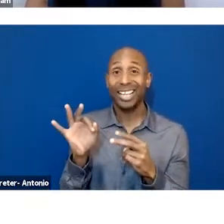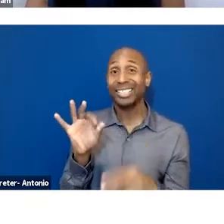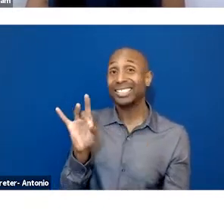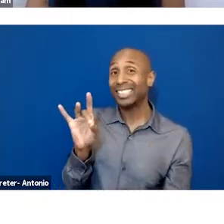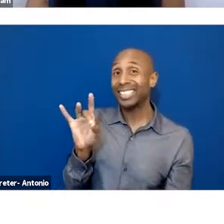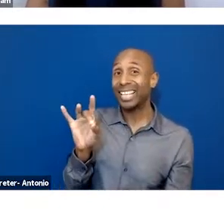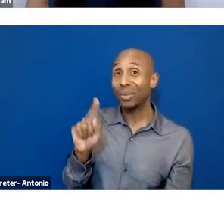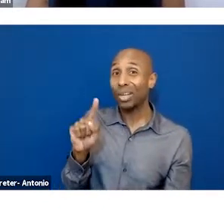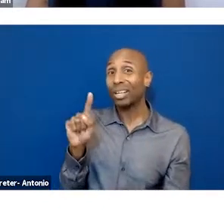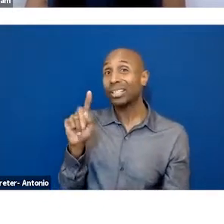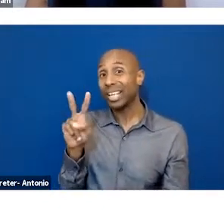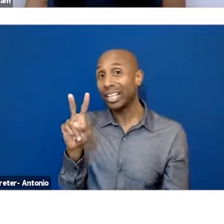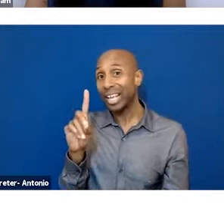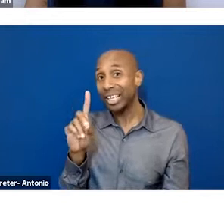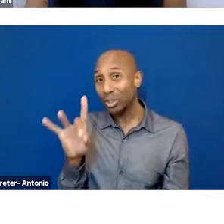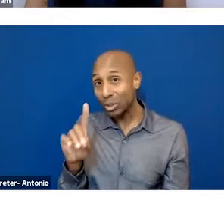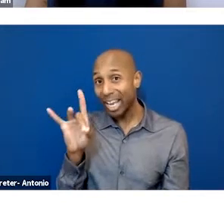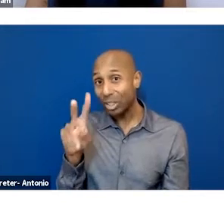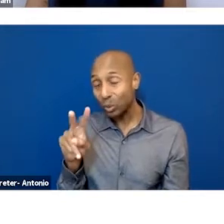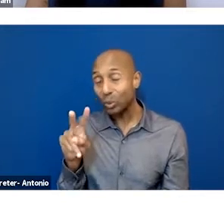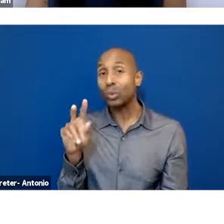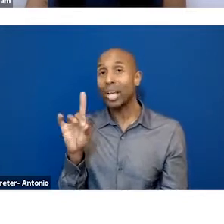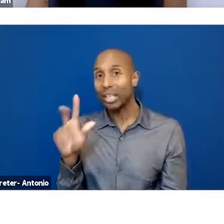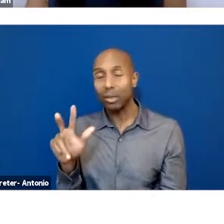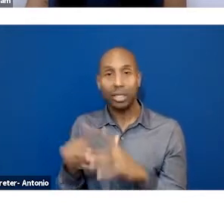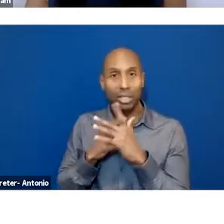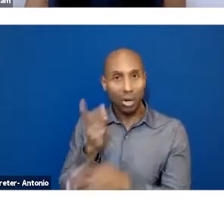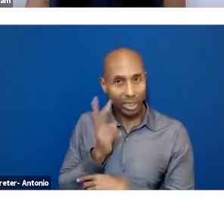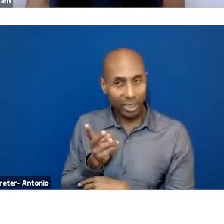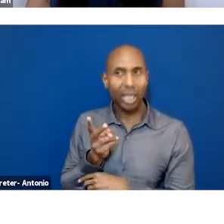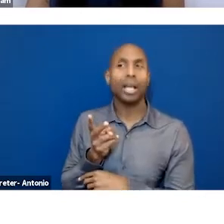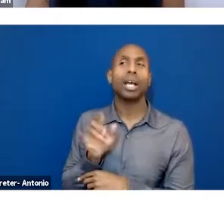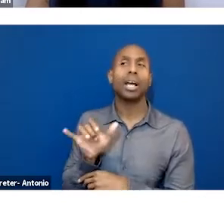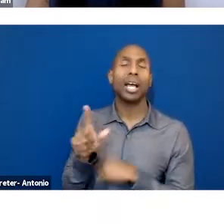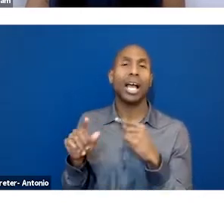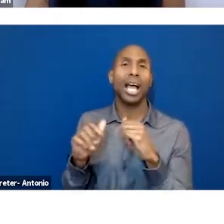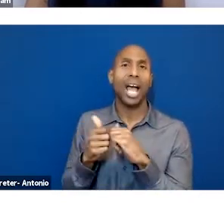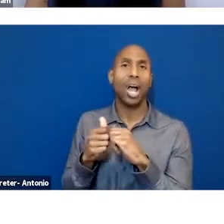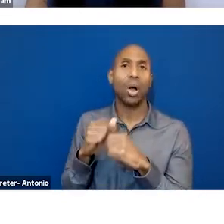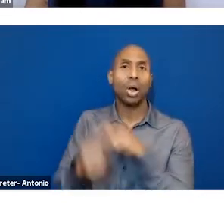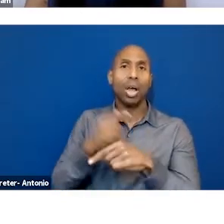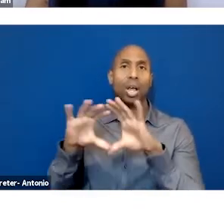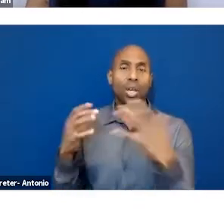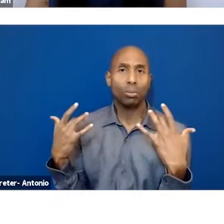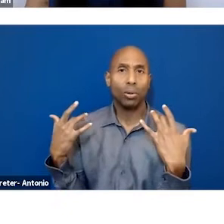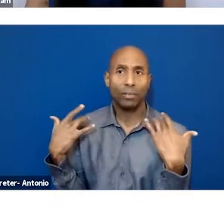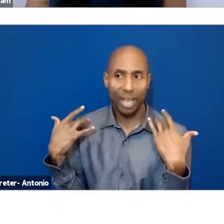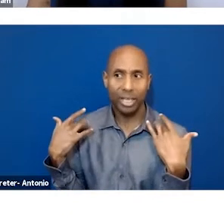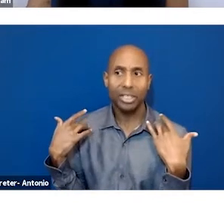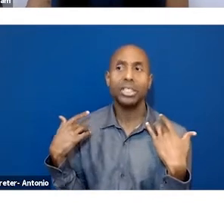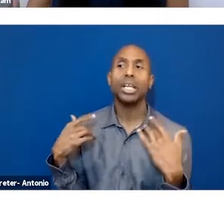of fashion labor, where high value, high prestige design labor is centered